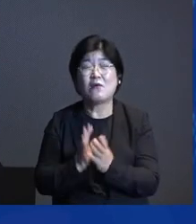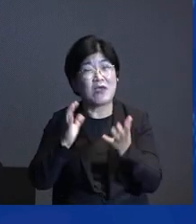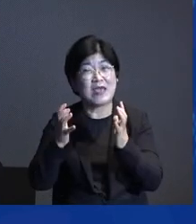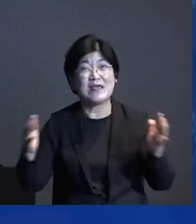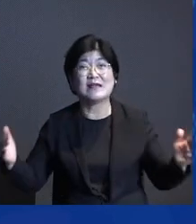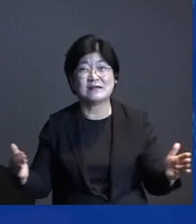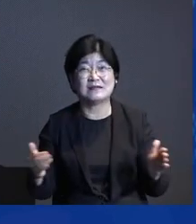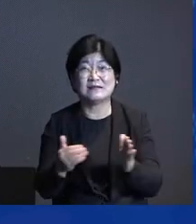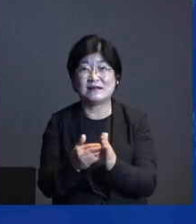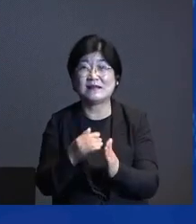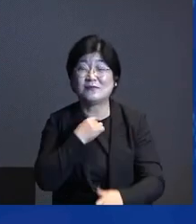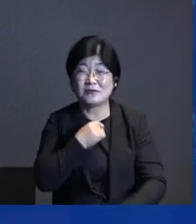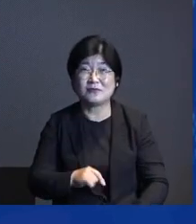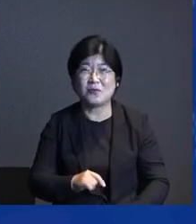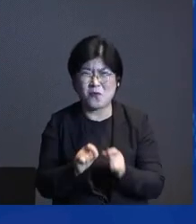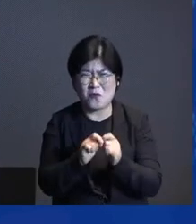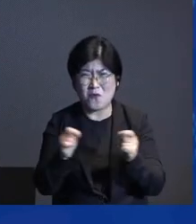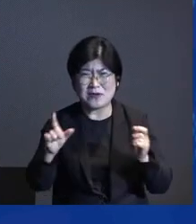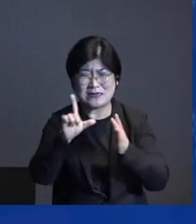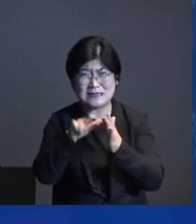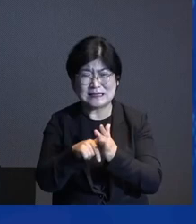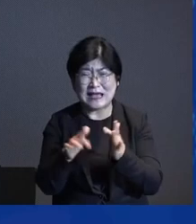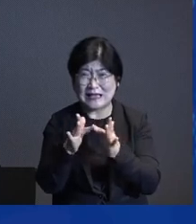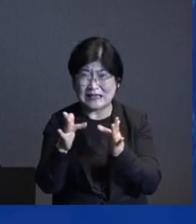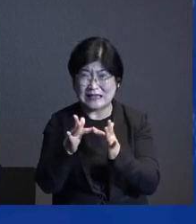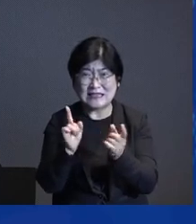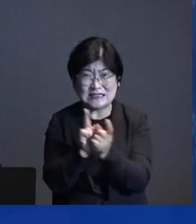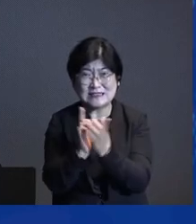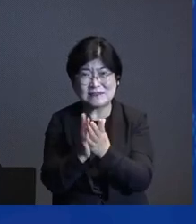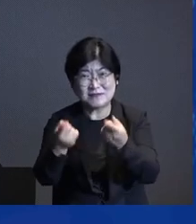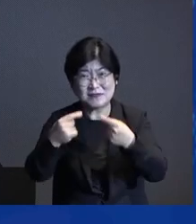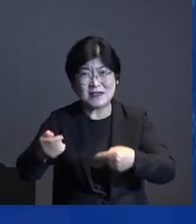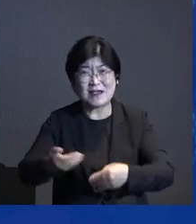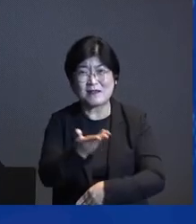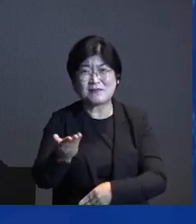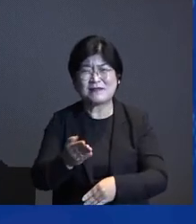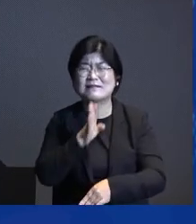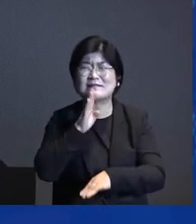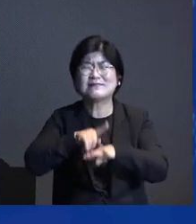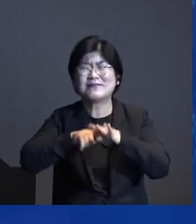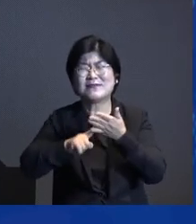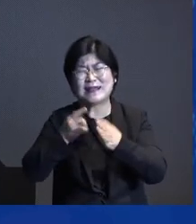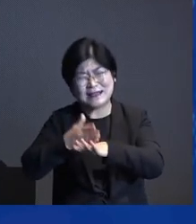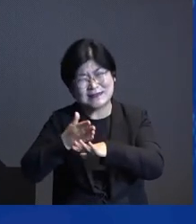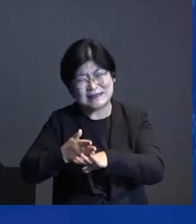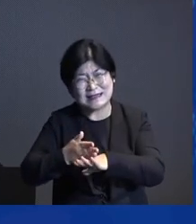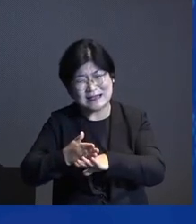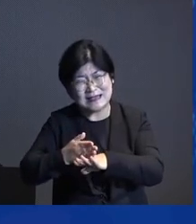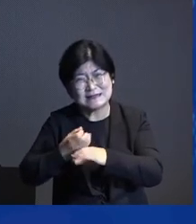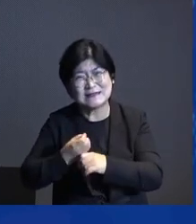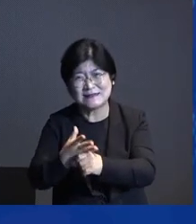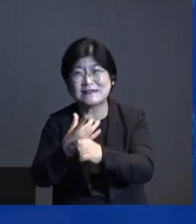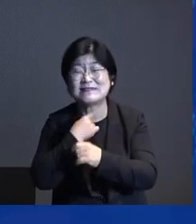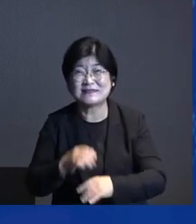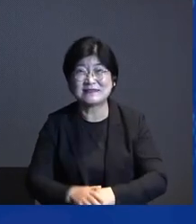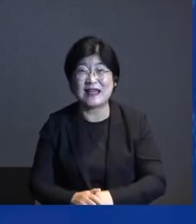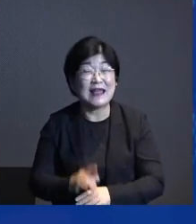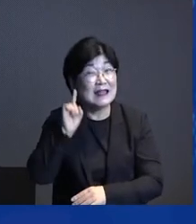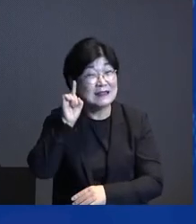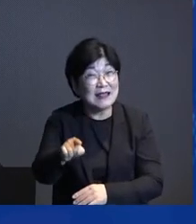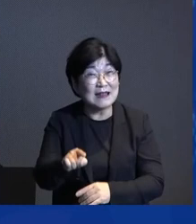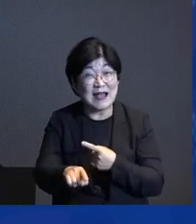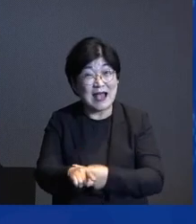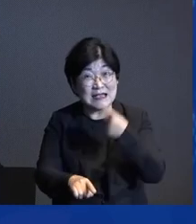that are tuning in online and offline. As we are to begin day two tomorrow at 1 p.m., please stay tuned,